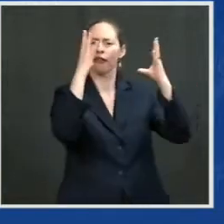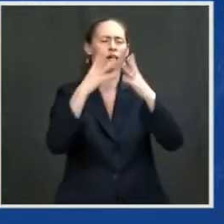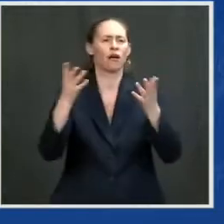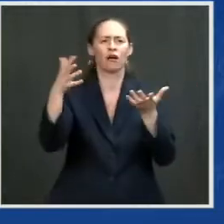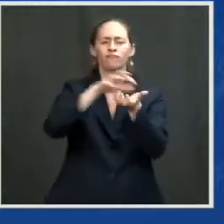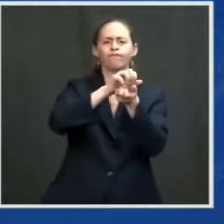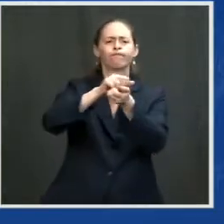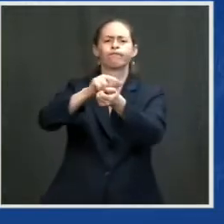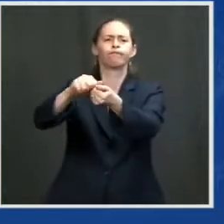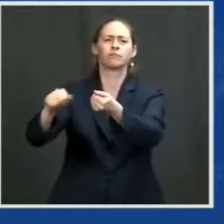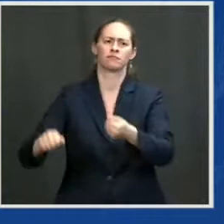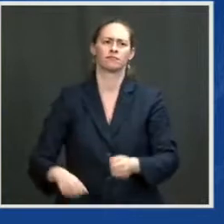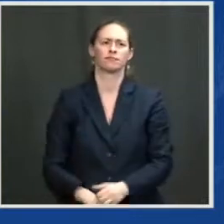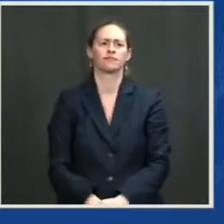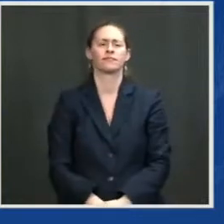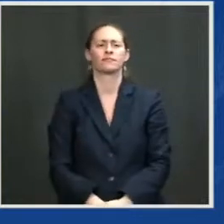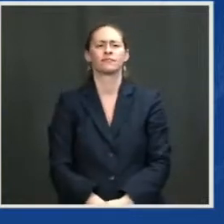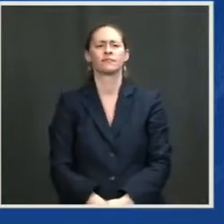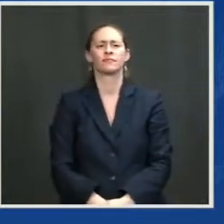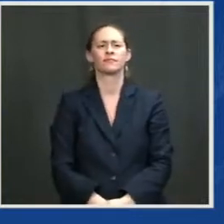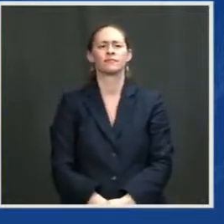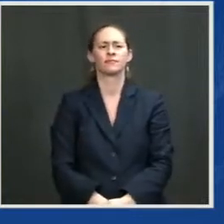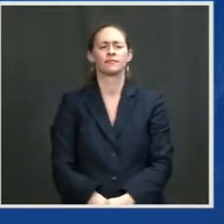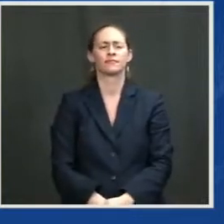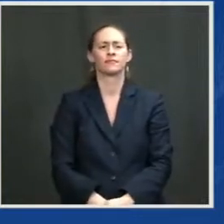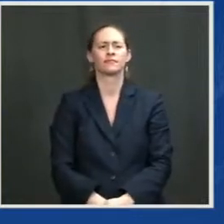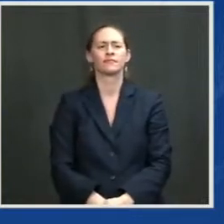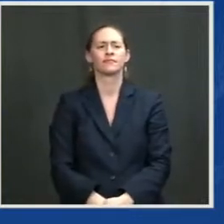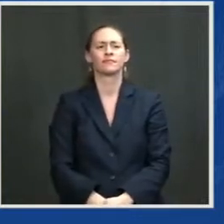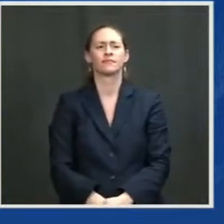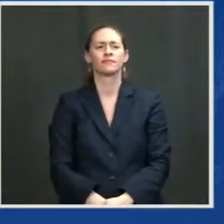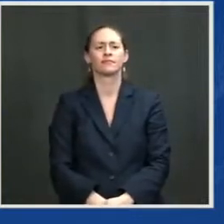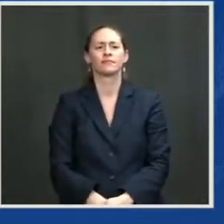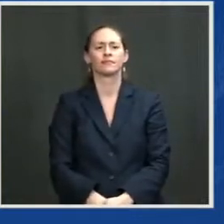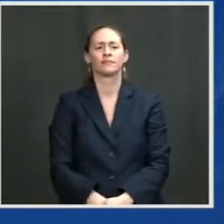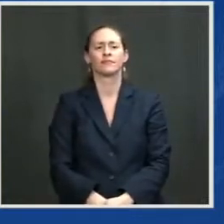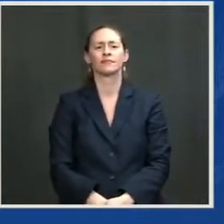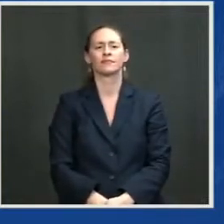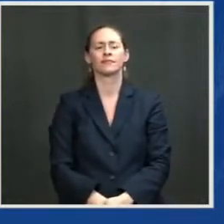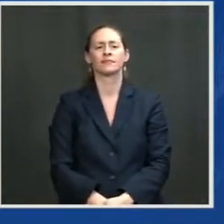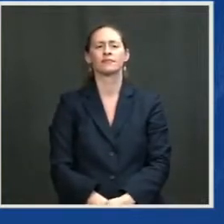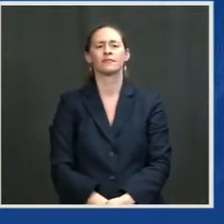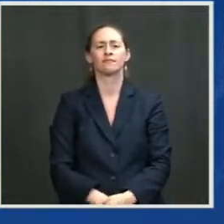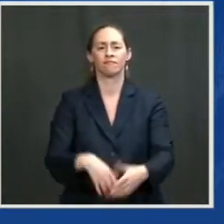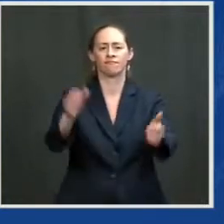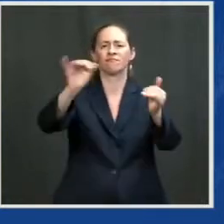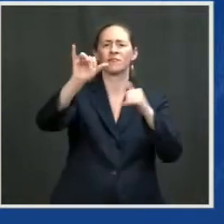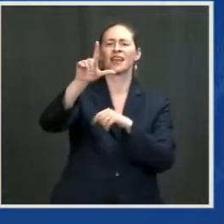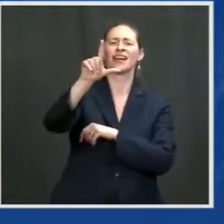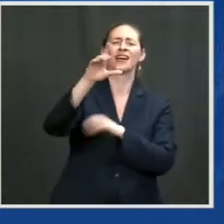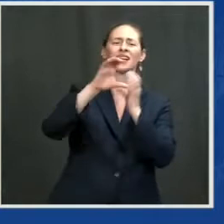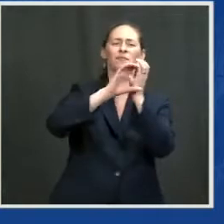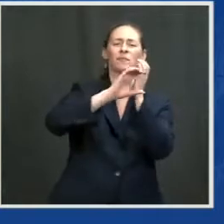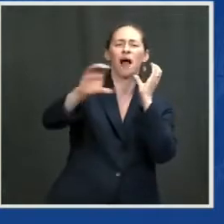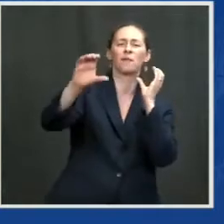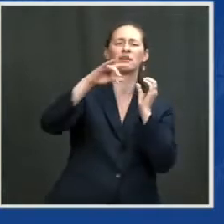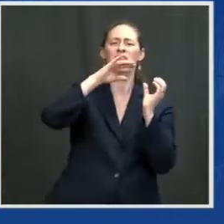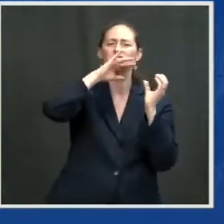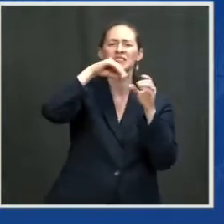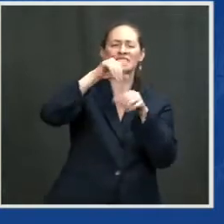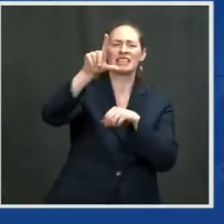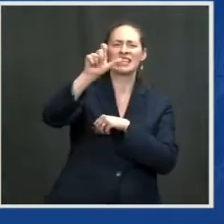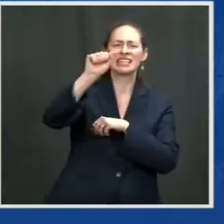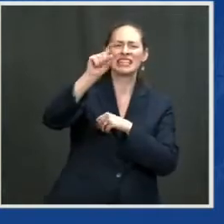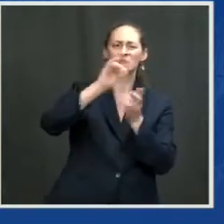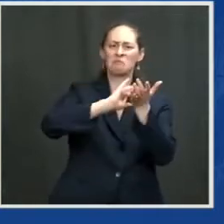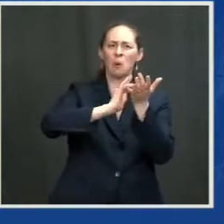work, replacing 100% of the nation's lead pipes and service lines that are delivering poison water to our